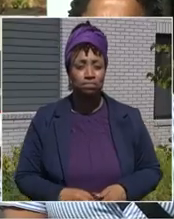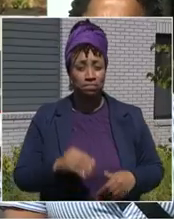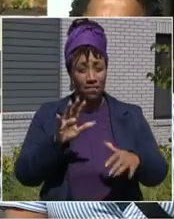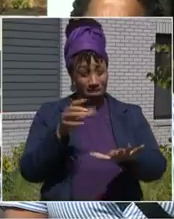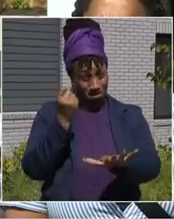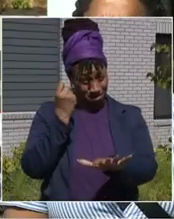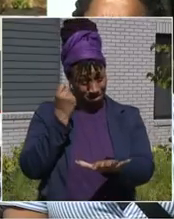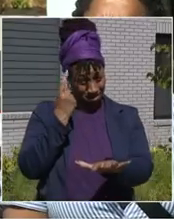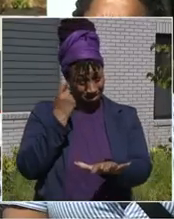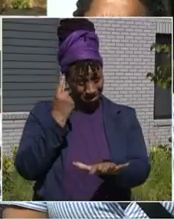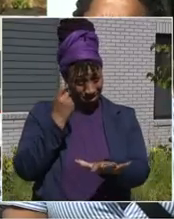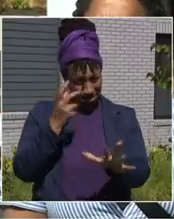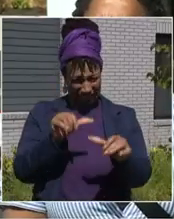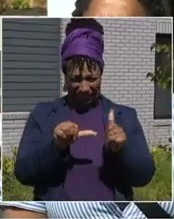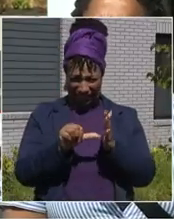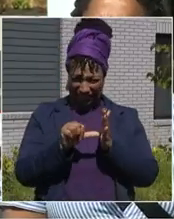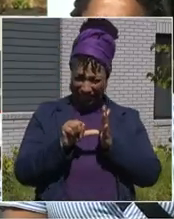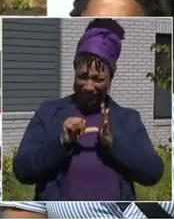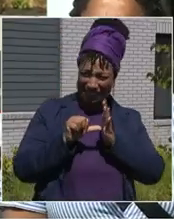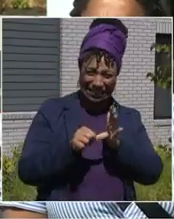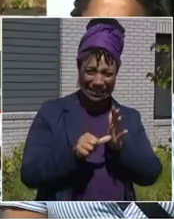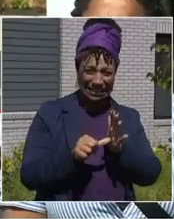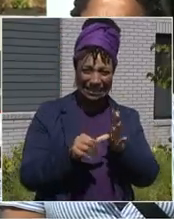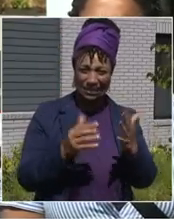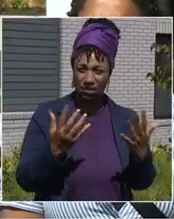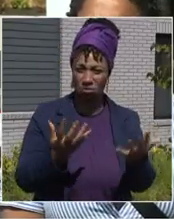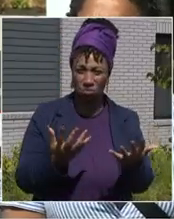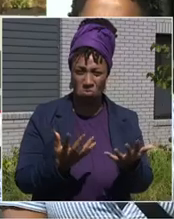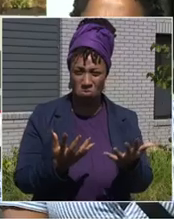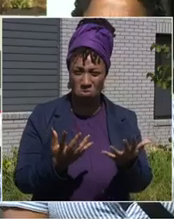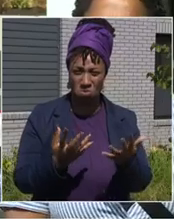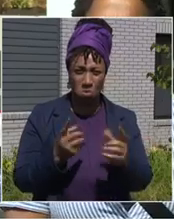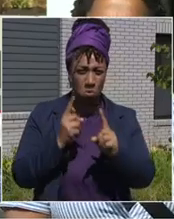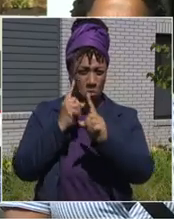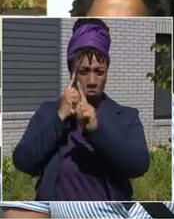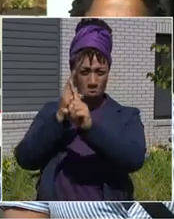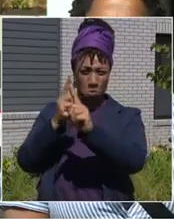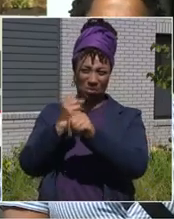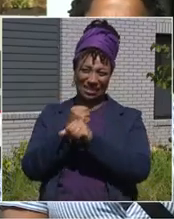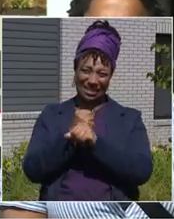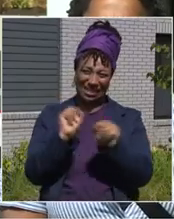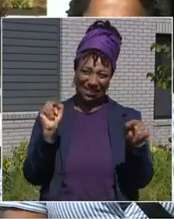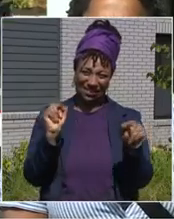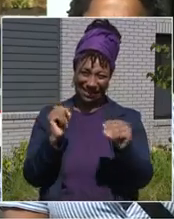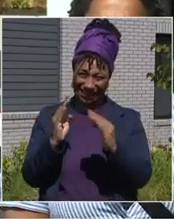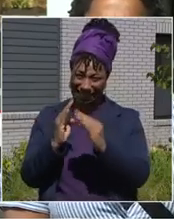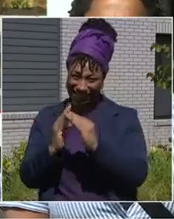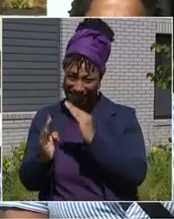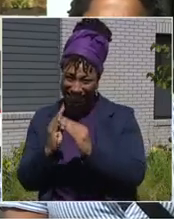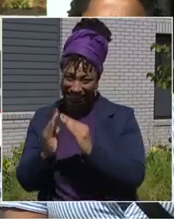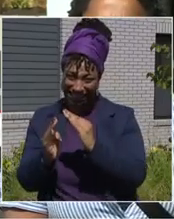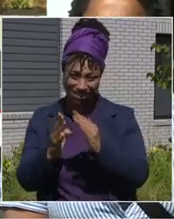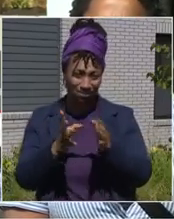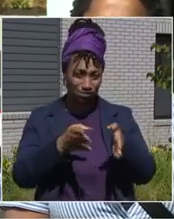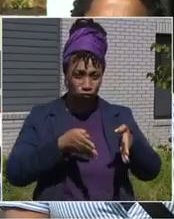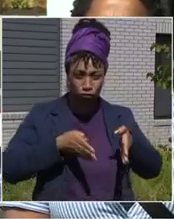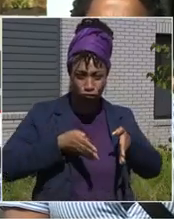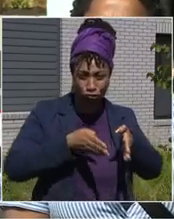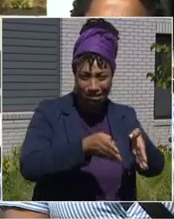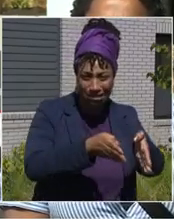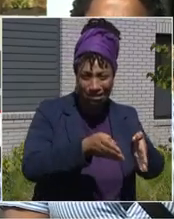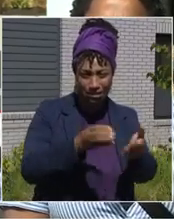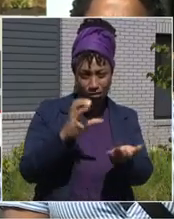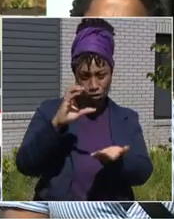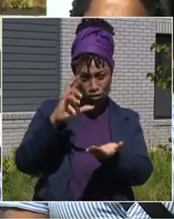been about safe communities, safe streets, and driving down crime. That's why and how we've been driving down crime